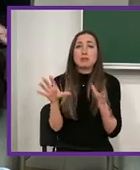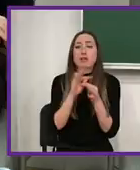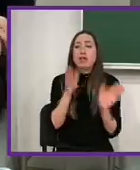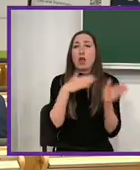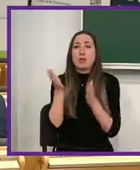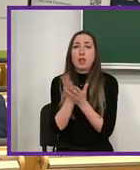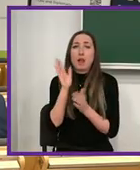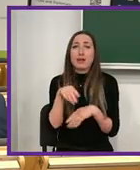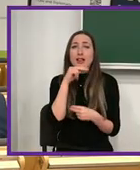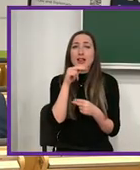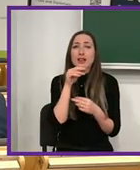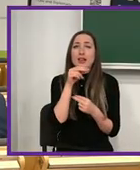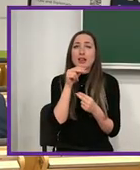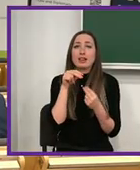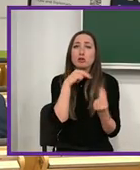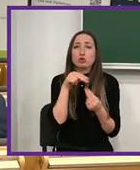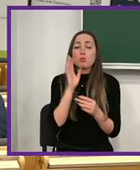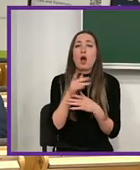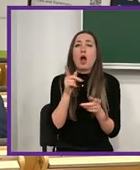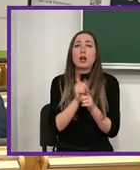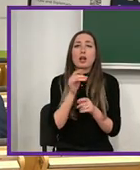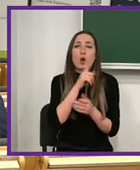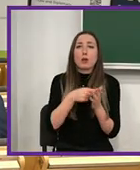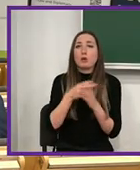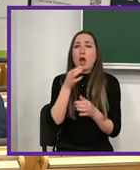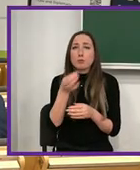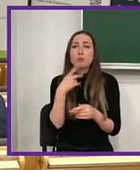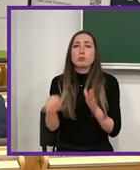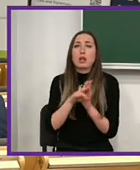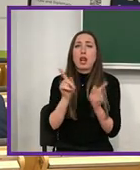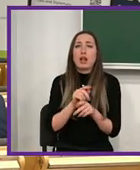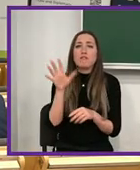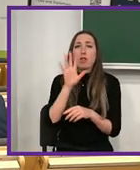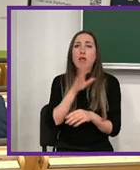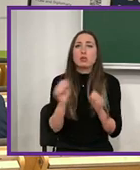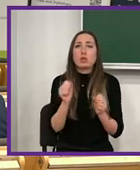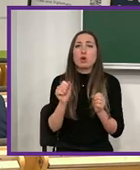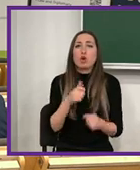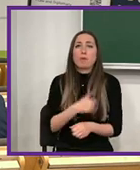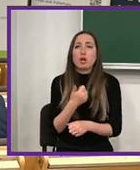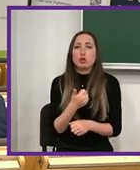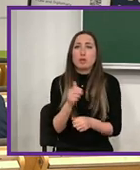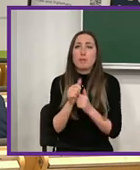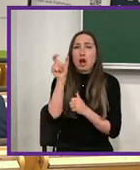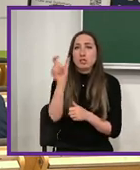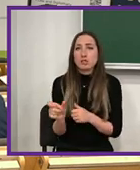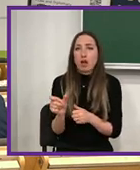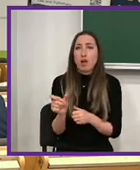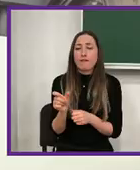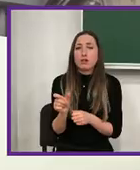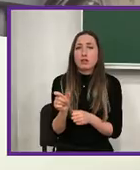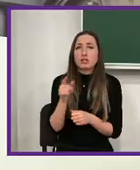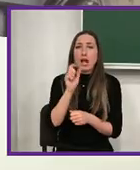our panelists, and when we will have the Q&A session, then also the state